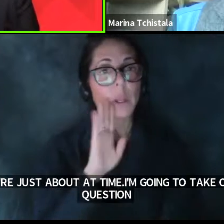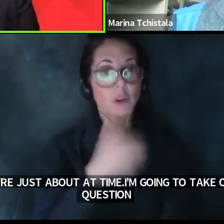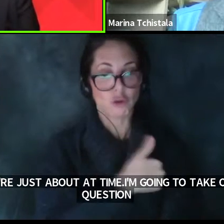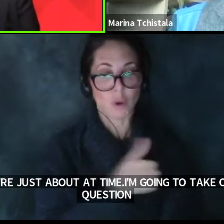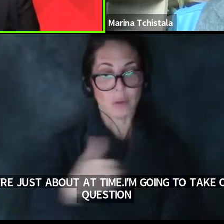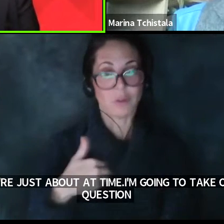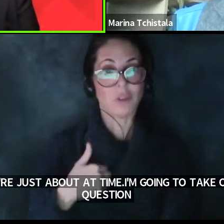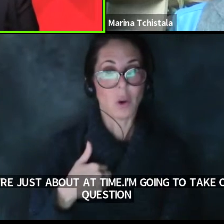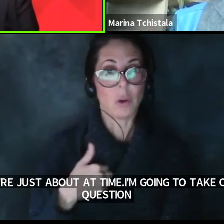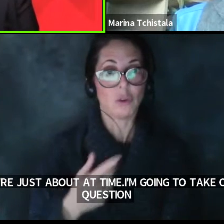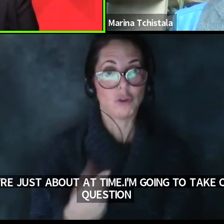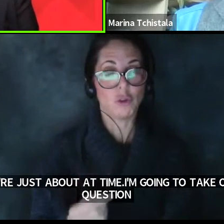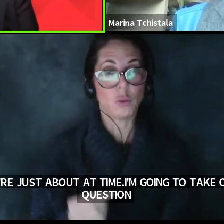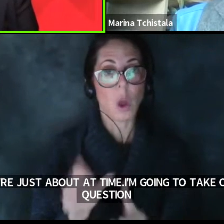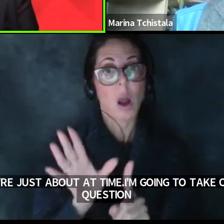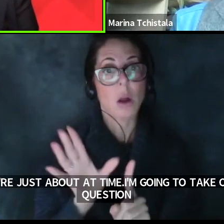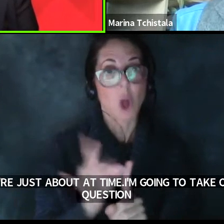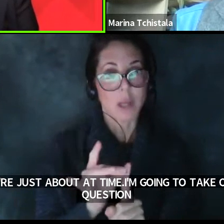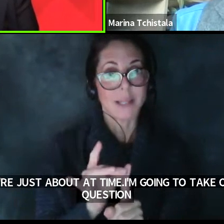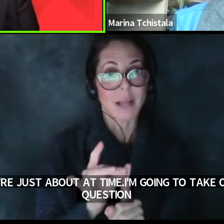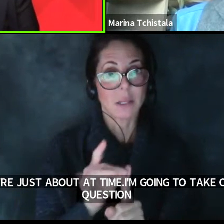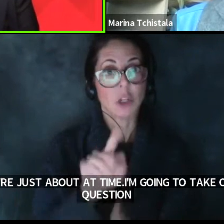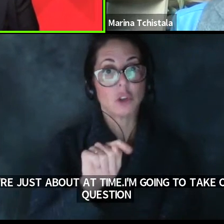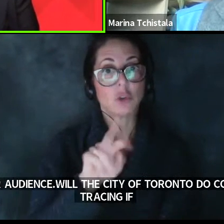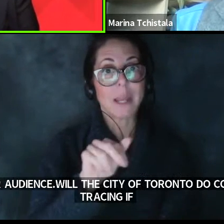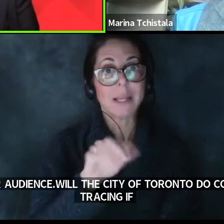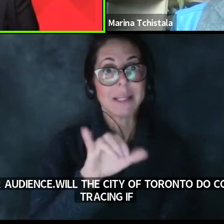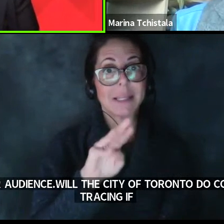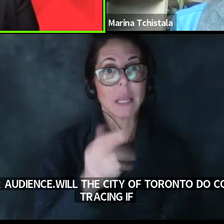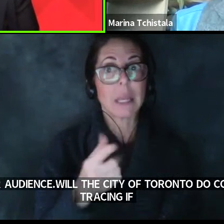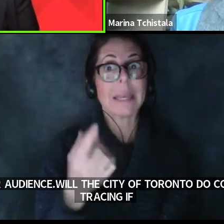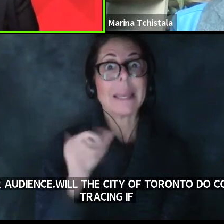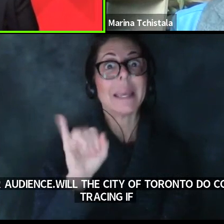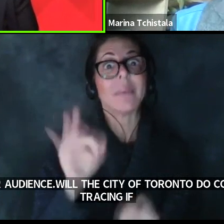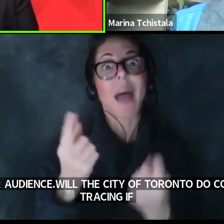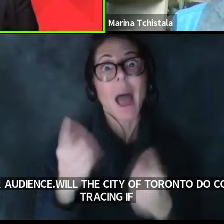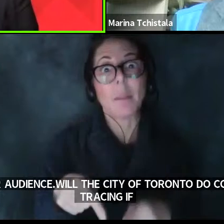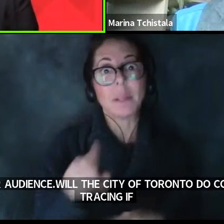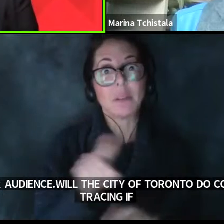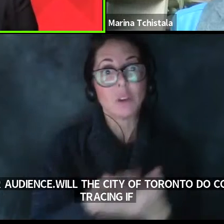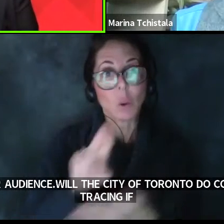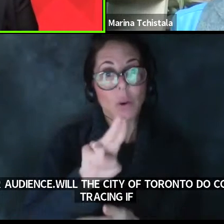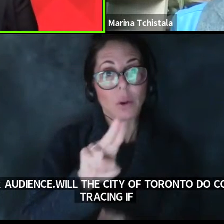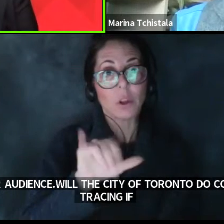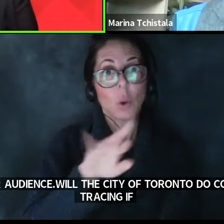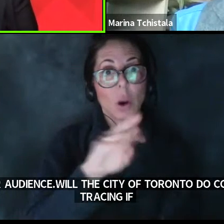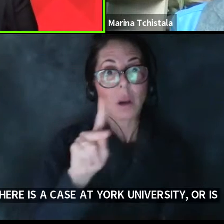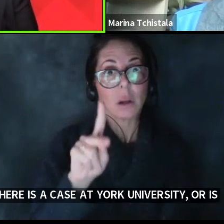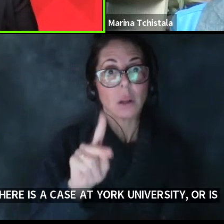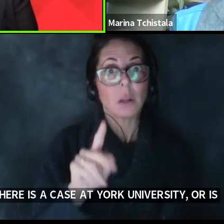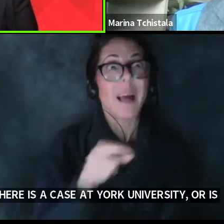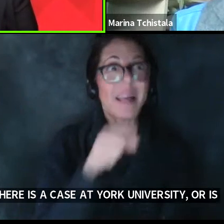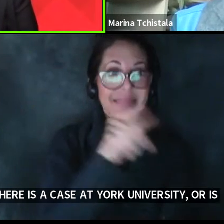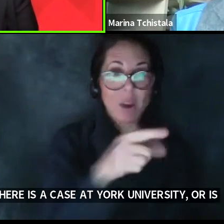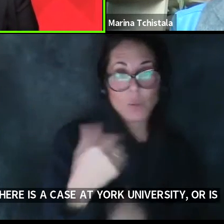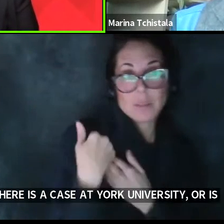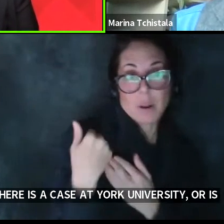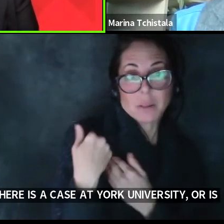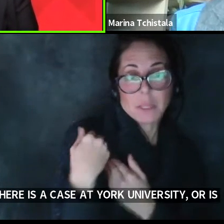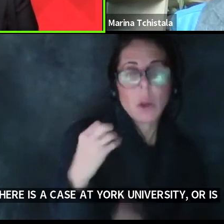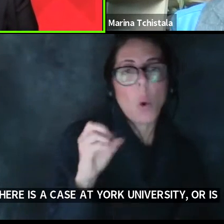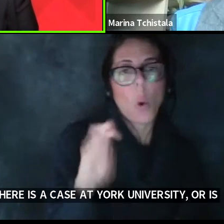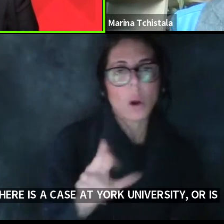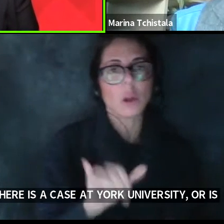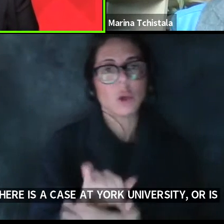tracing if there is a case at York University, or is it up to York University to do the contact tracing?